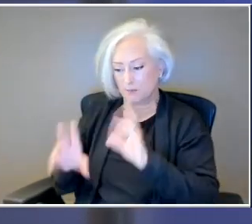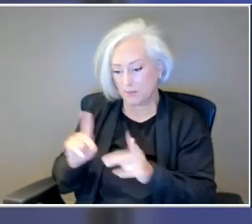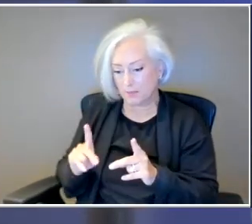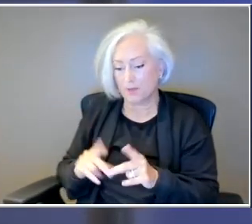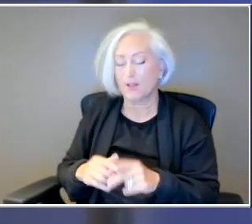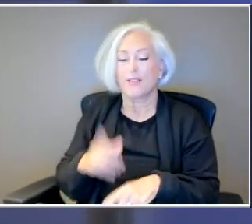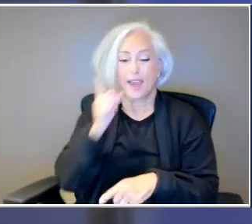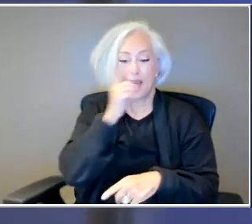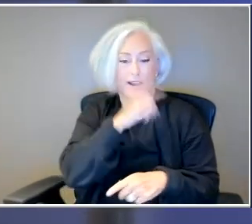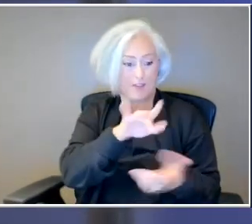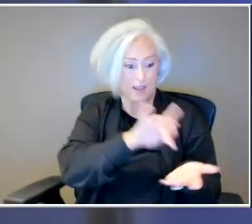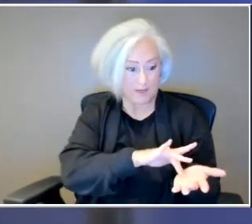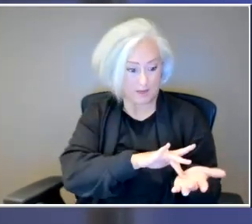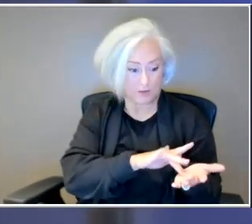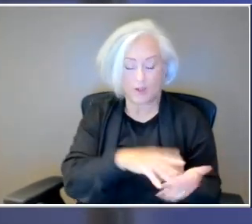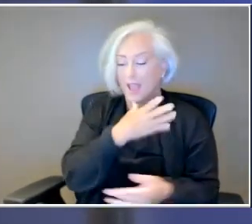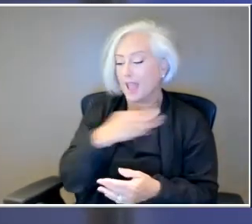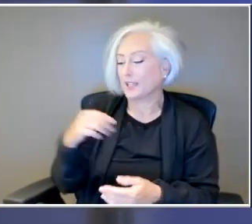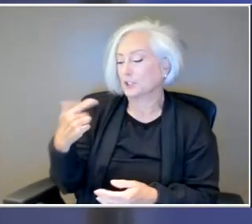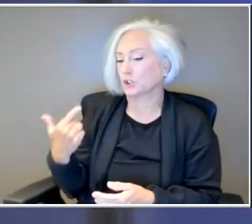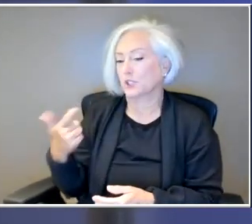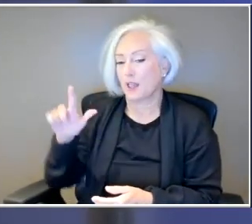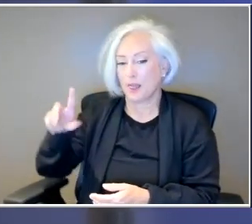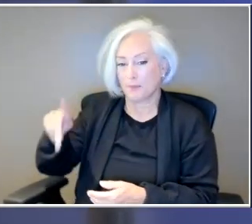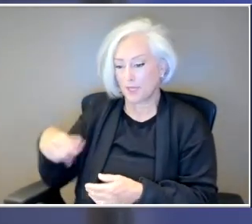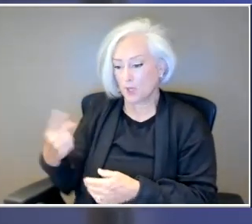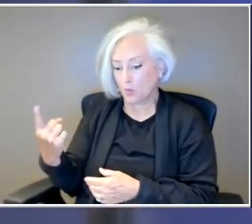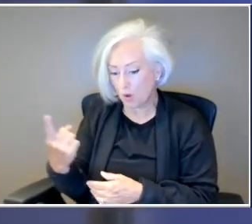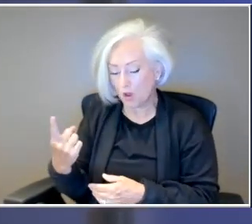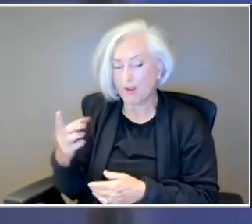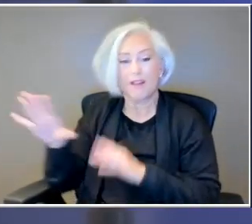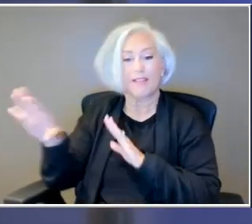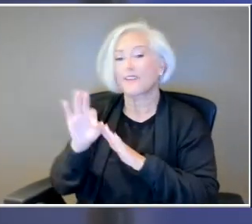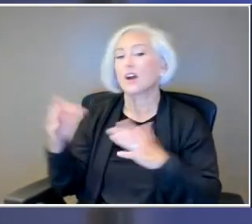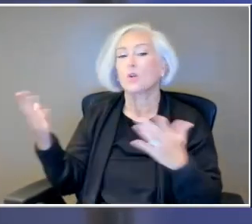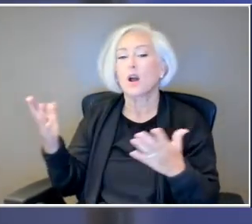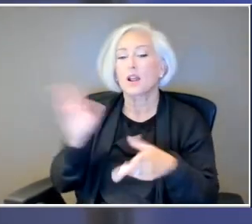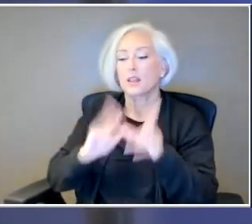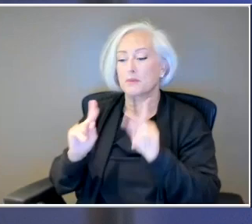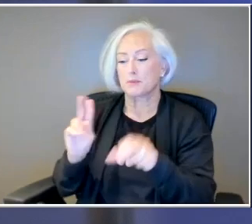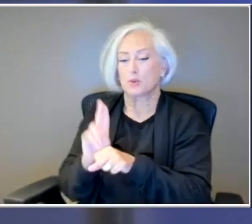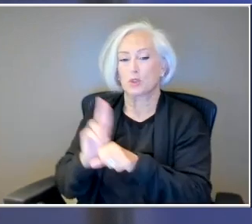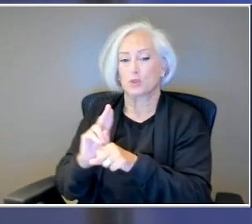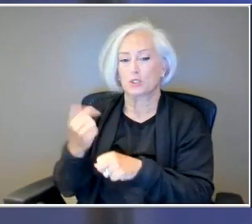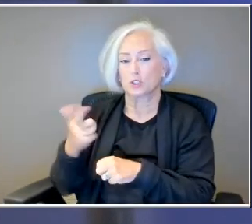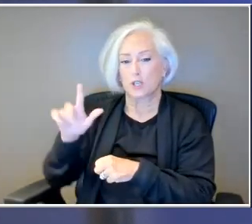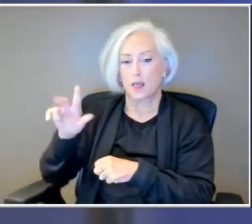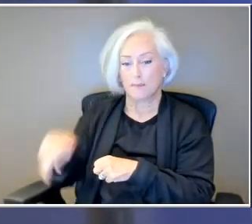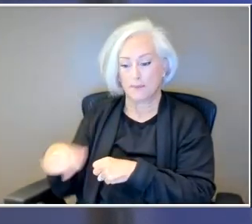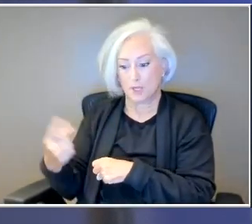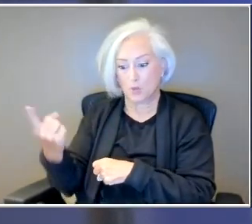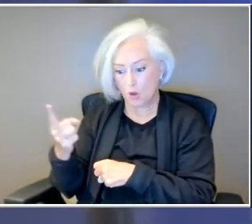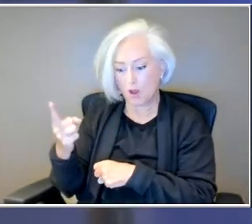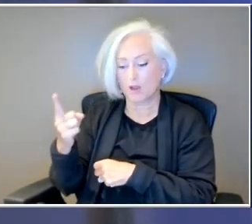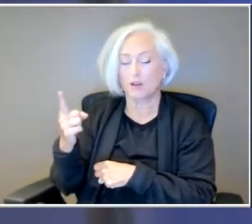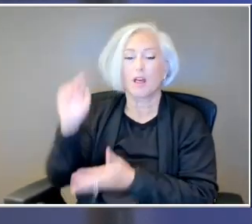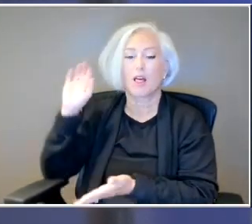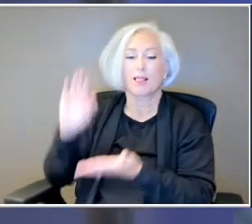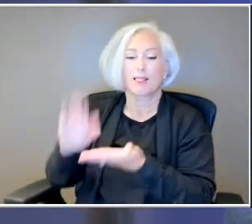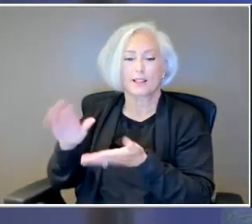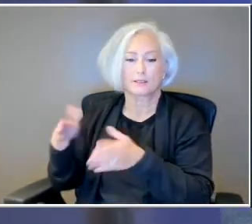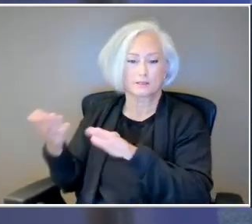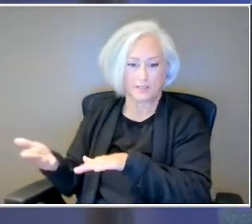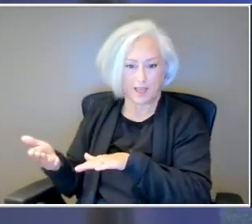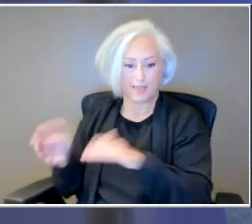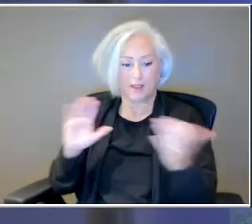GLP-1, and they found that there was lower mortality in the people on the GLP-1s. Now, they had also lost 10% more weight than the